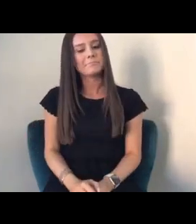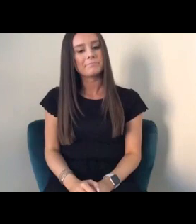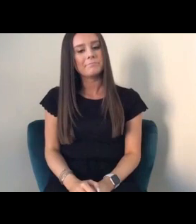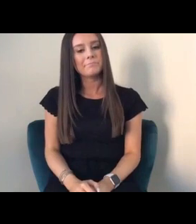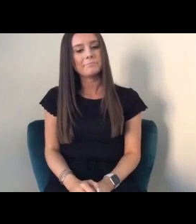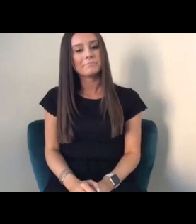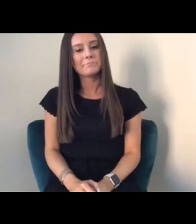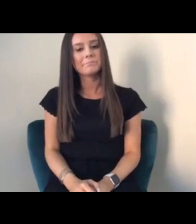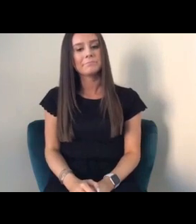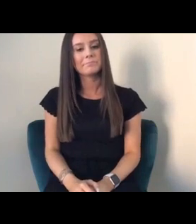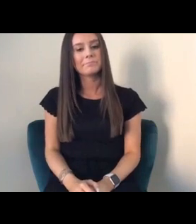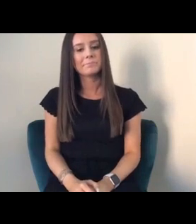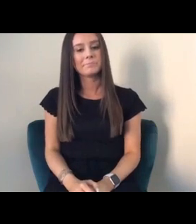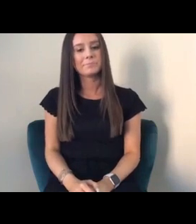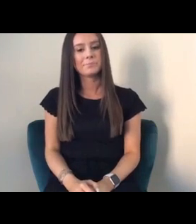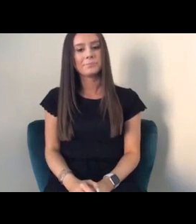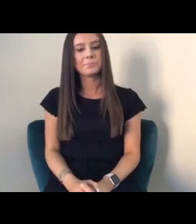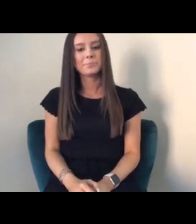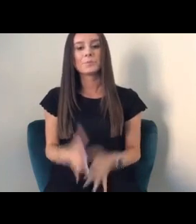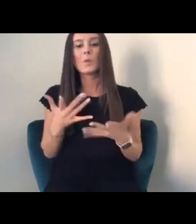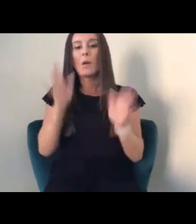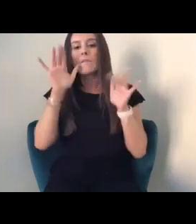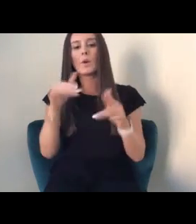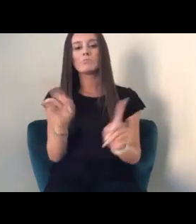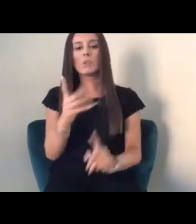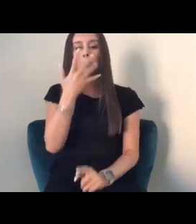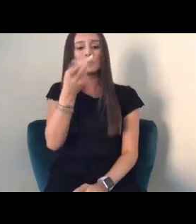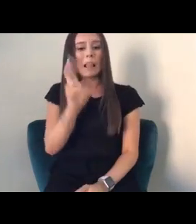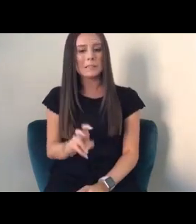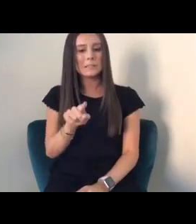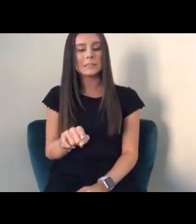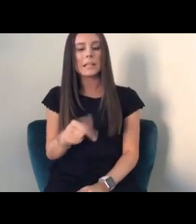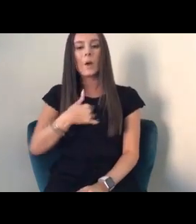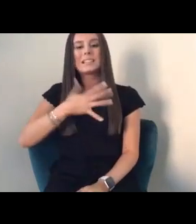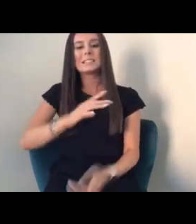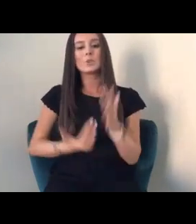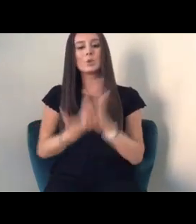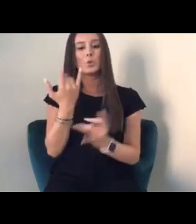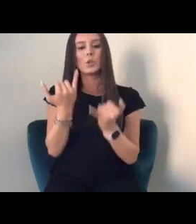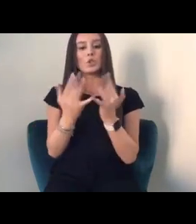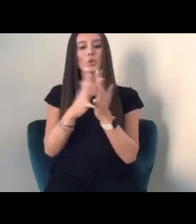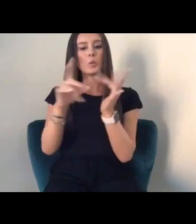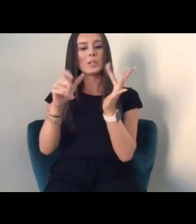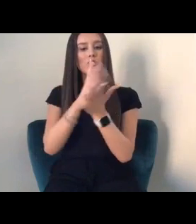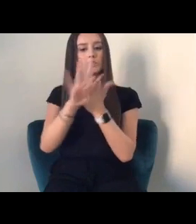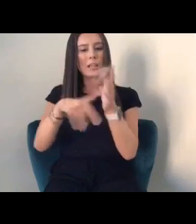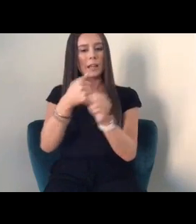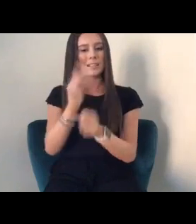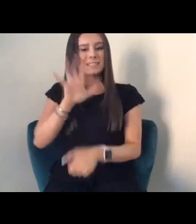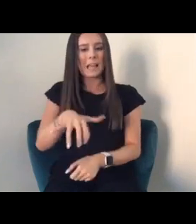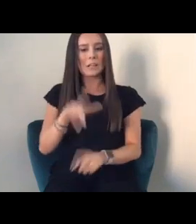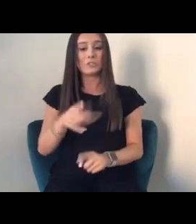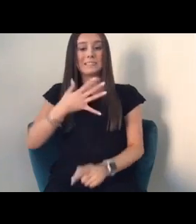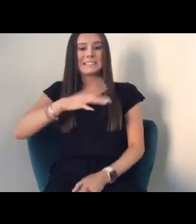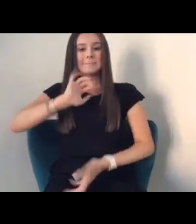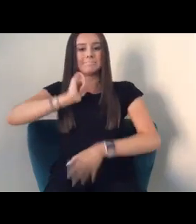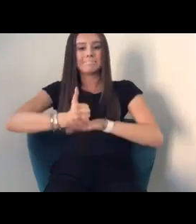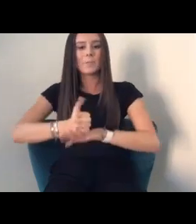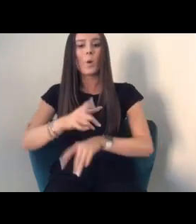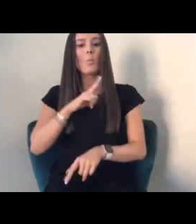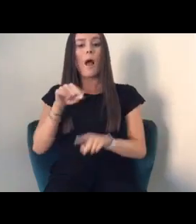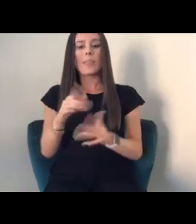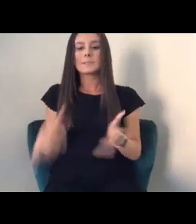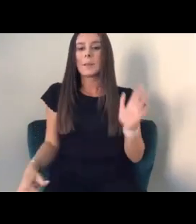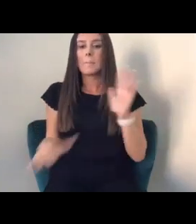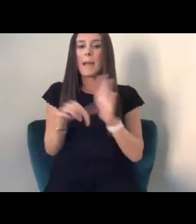So moving now to utilities, a new switching station is required to distribute electricity